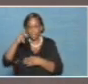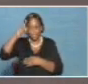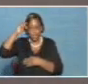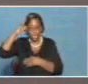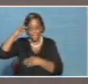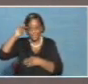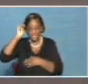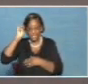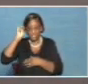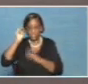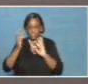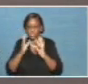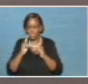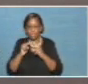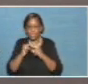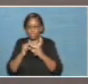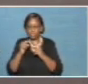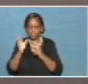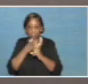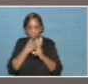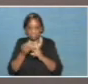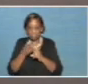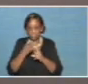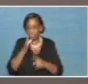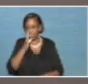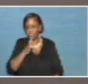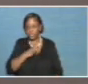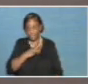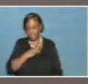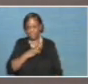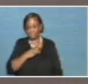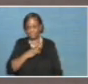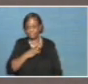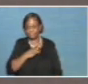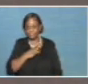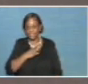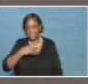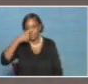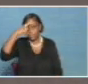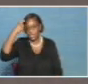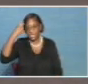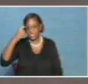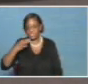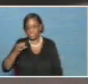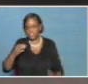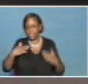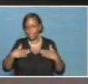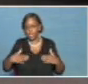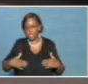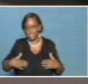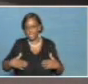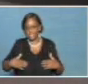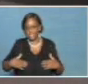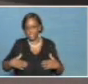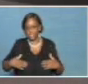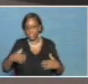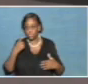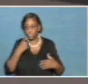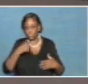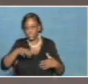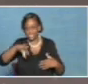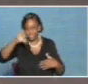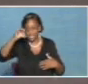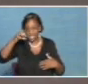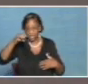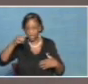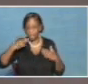in gender-based violence. This on the heels of that woman's bullet-riddled body being fished from the South Beach Canal, as you just